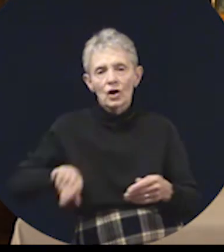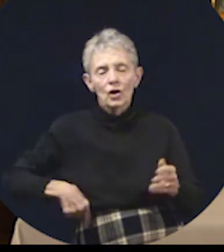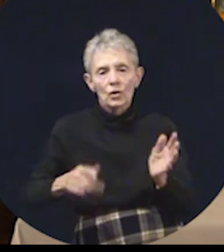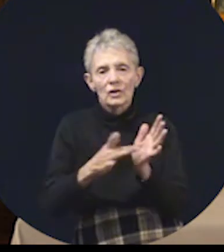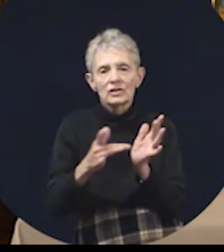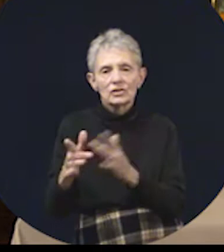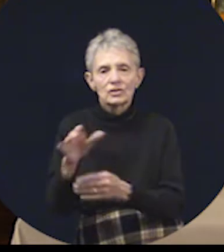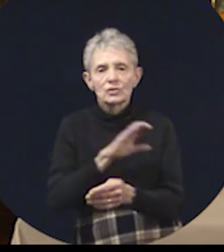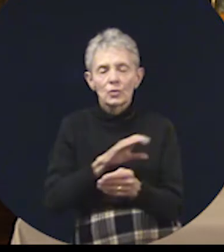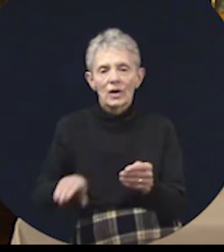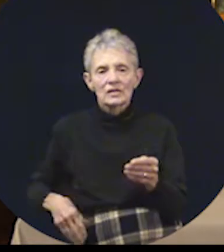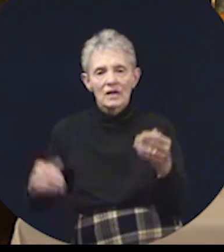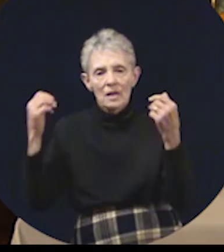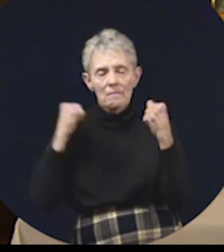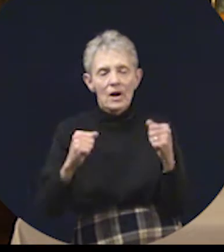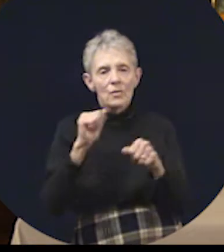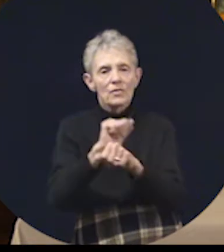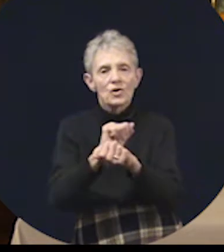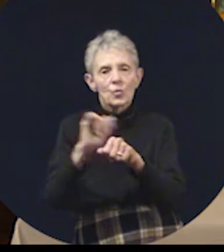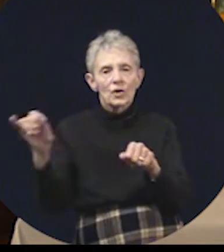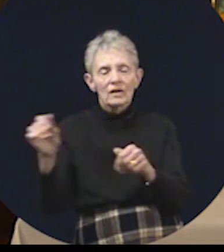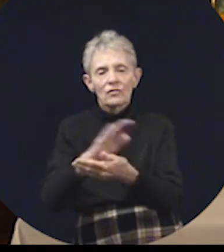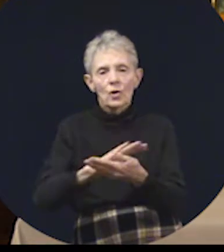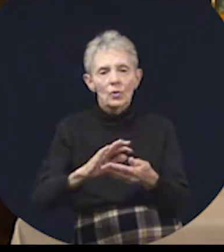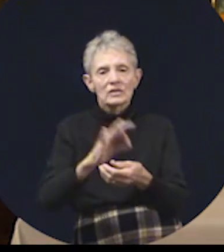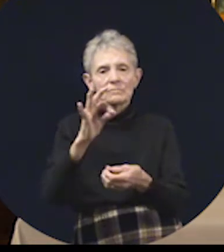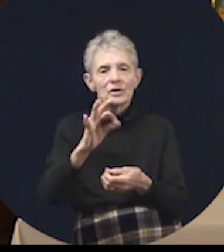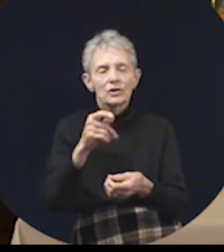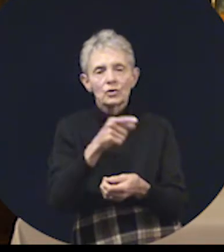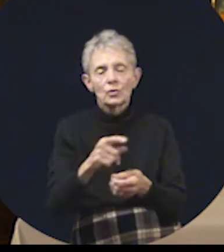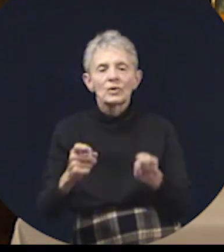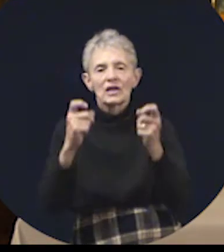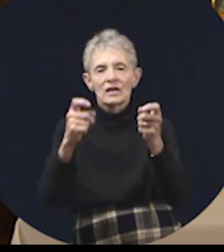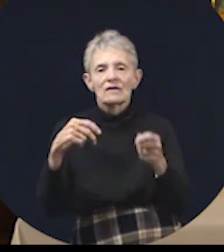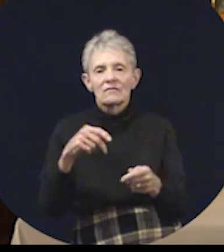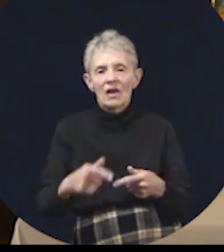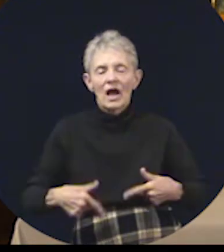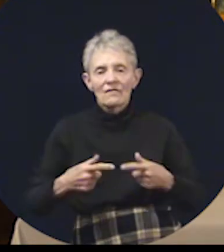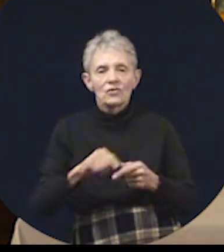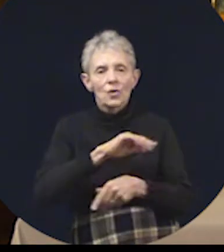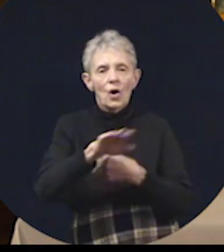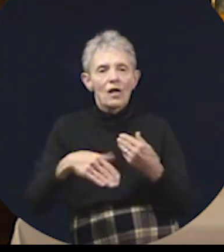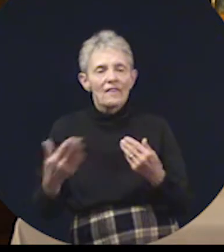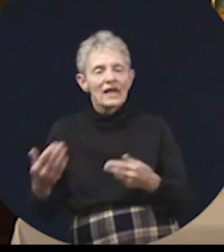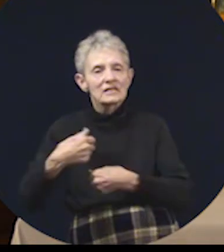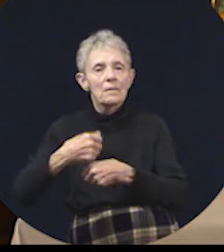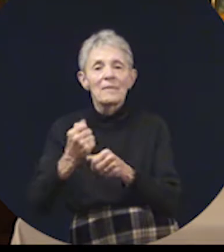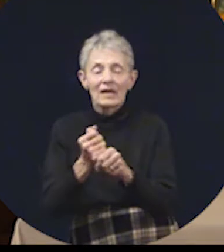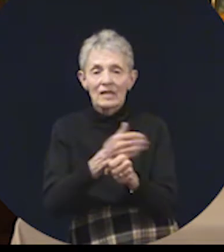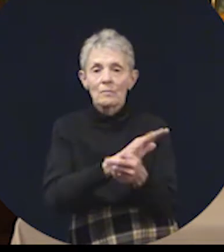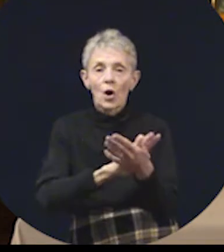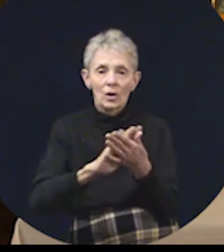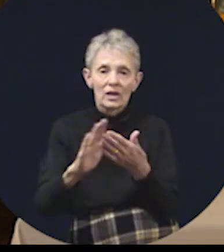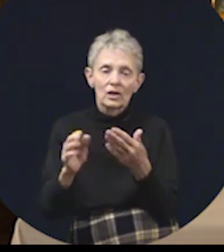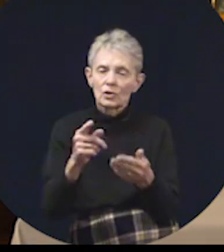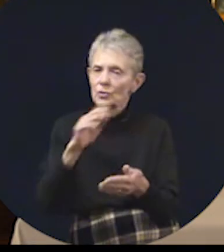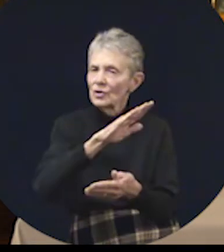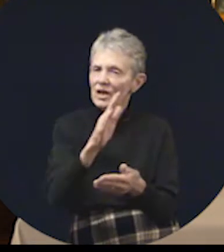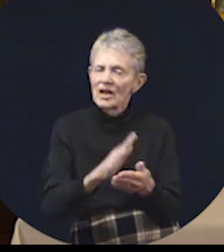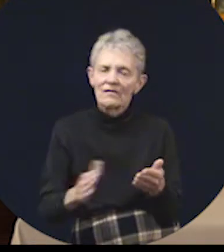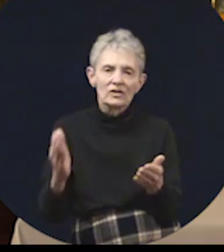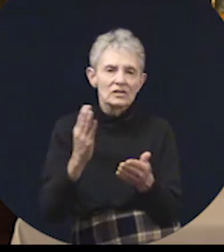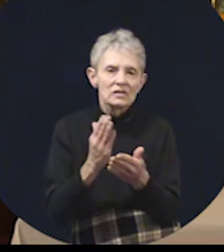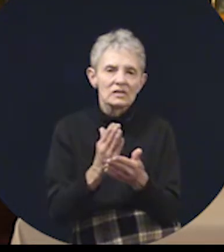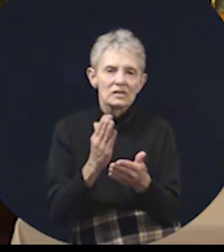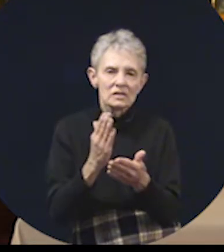by the power and the working of the Holy Spirit, you give life to all things and you make them holy. And you never cease to